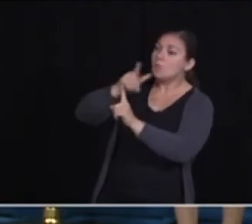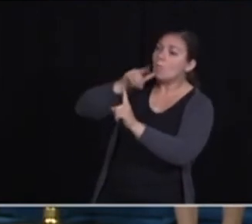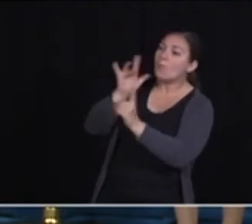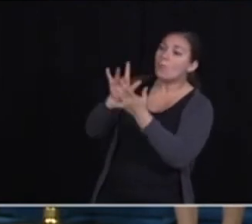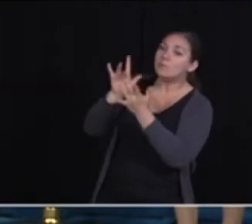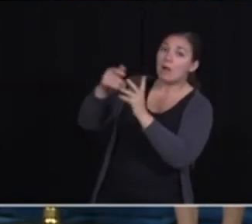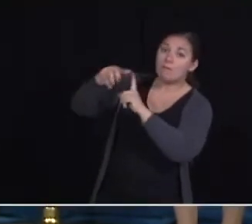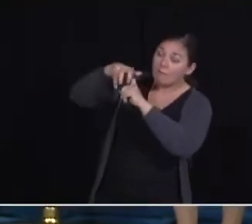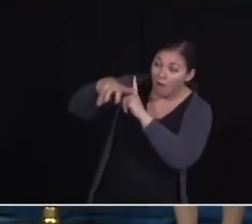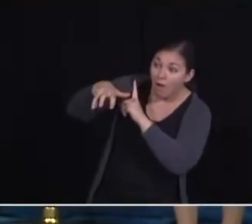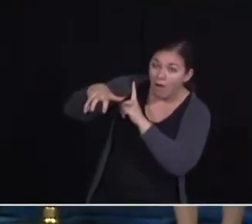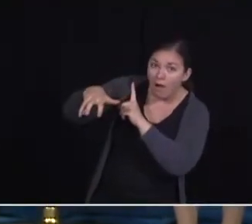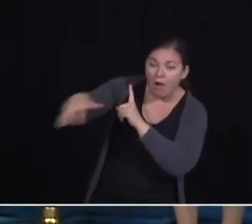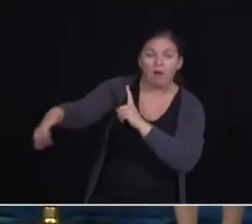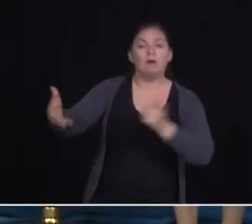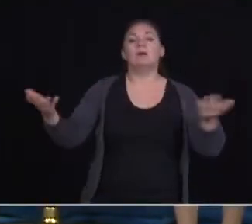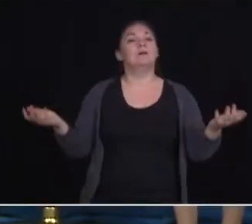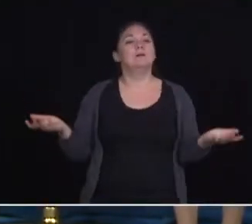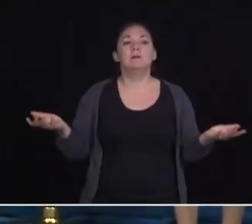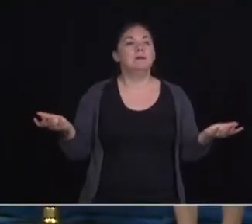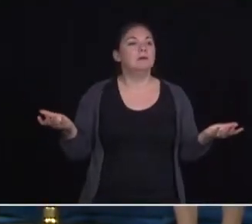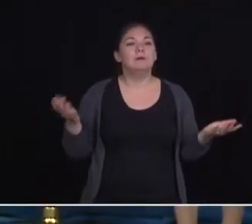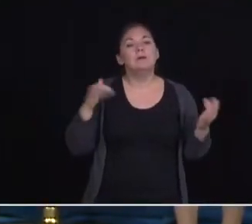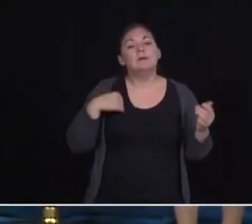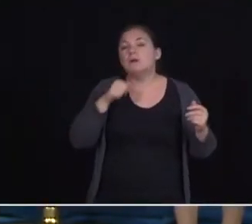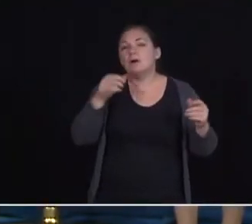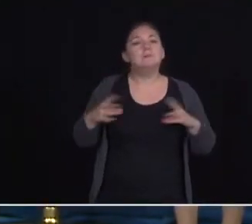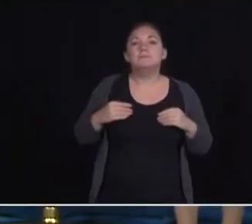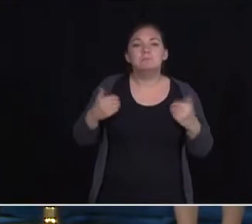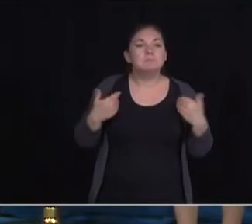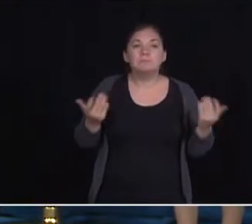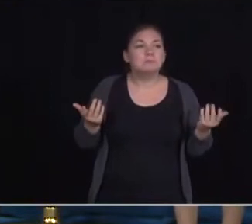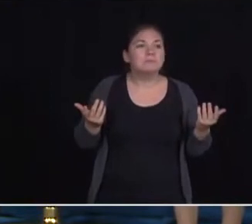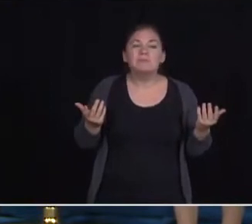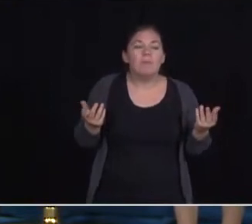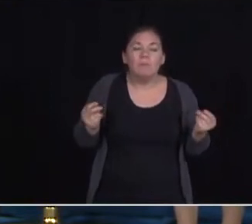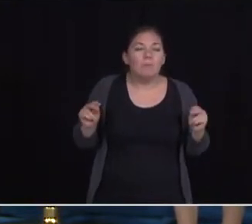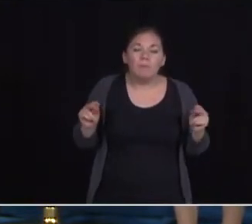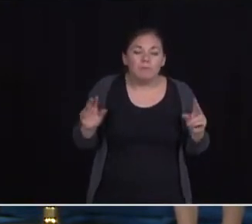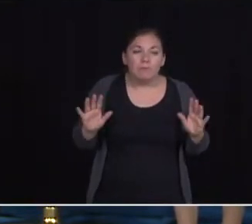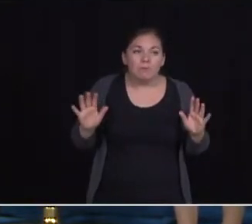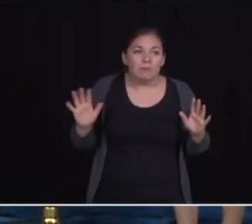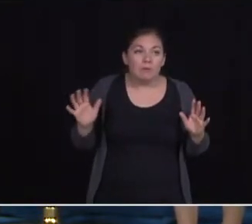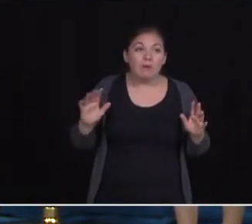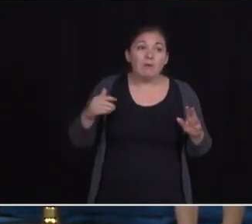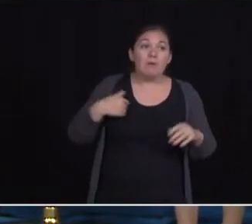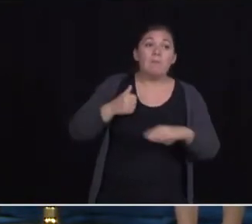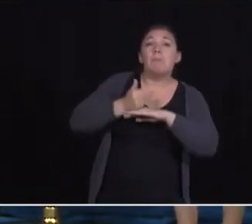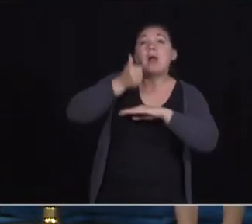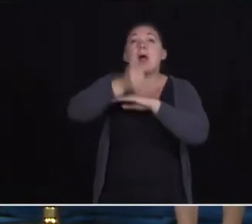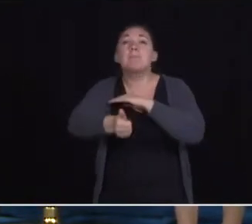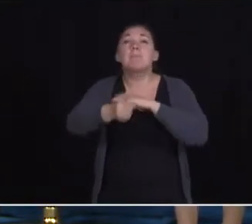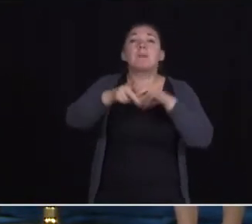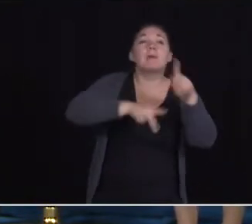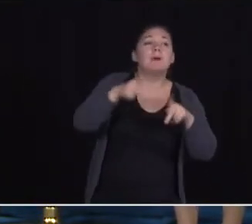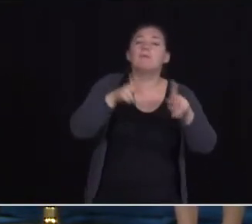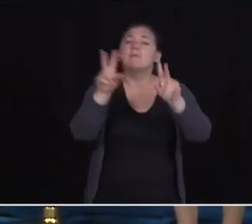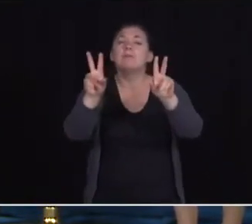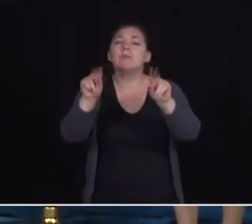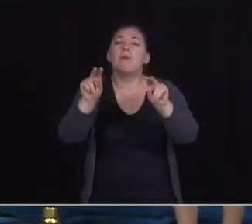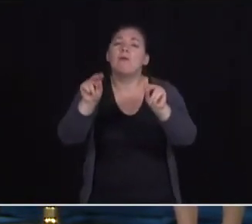acceptable. Is it blaming public writ large? I think, as the Premier said, a lot of our Ontario citizens have stayed the course. Most of our areas